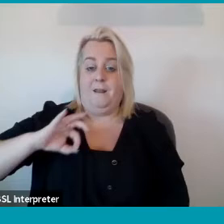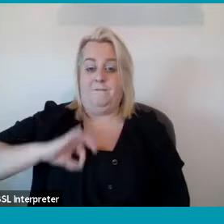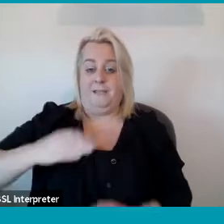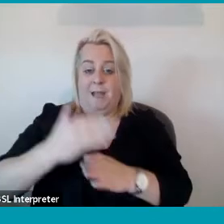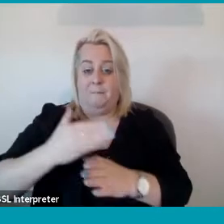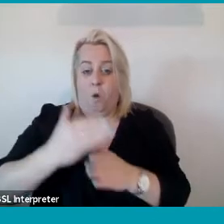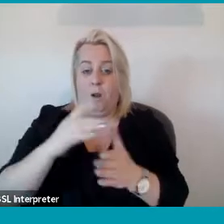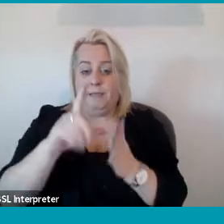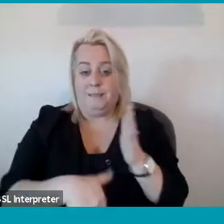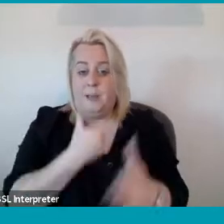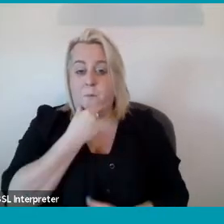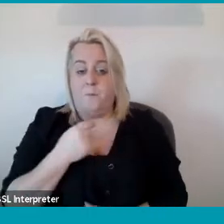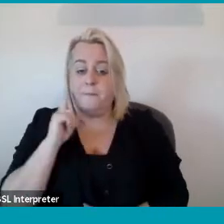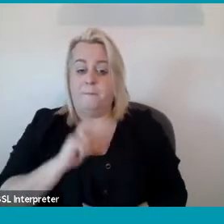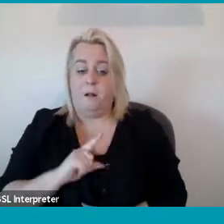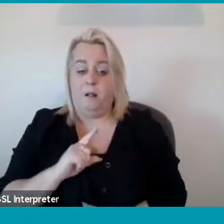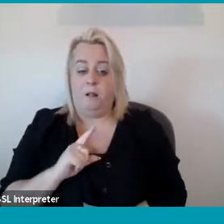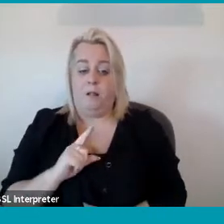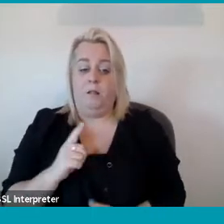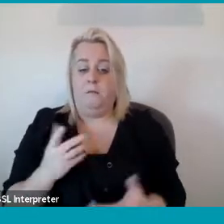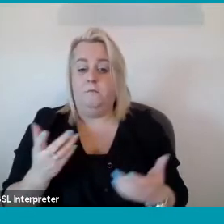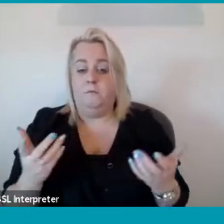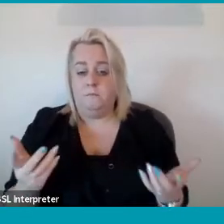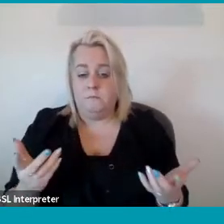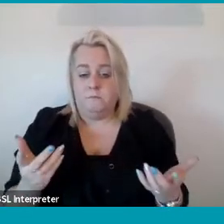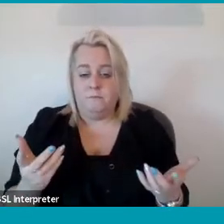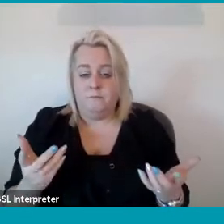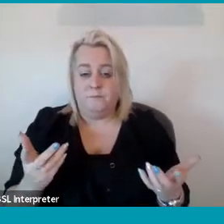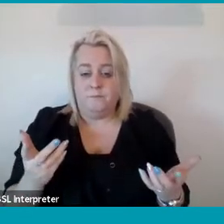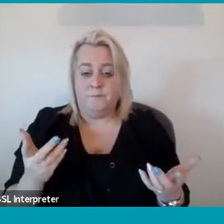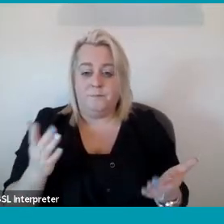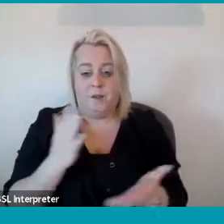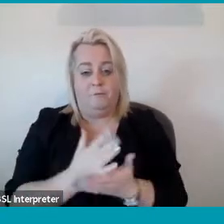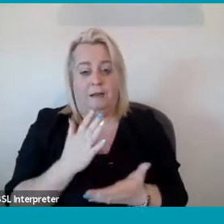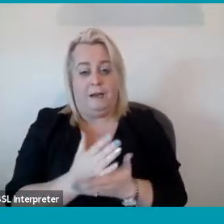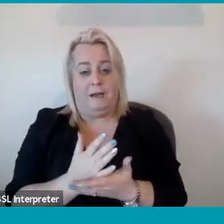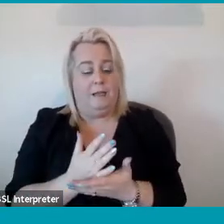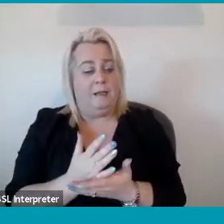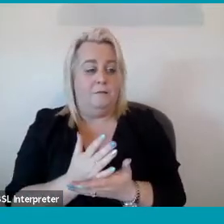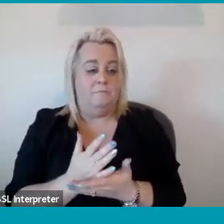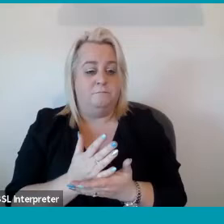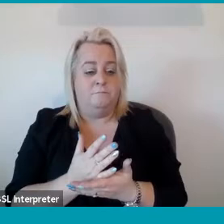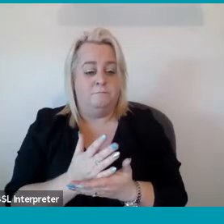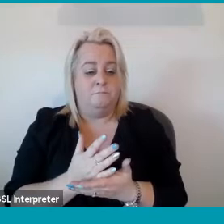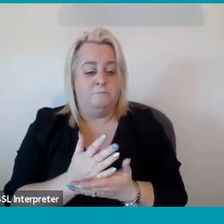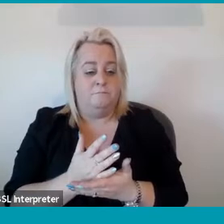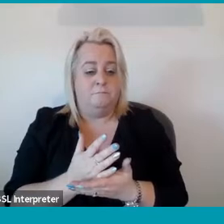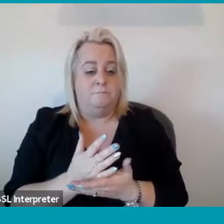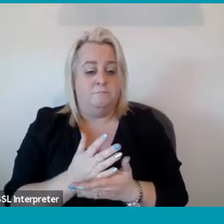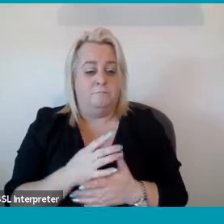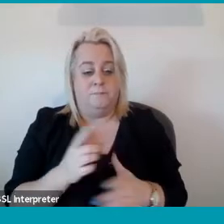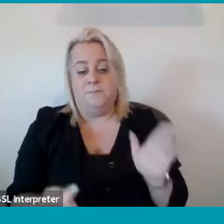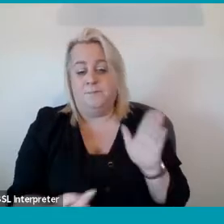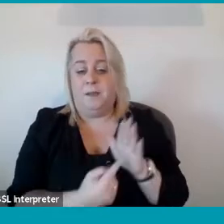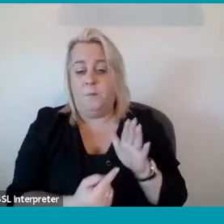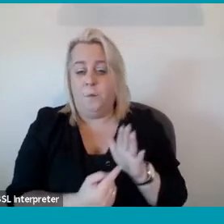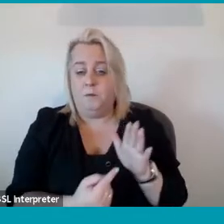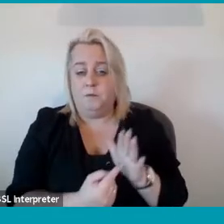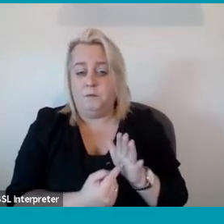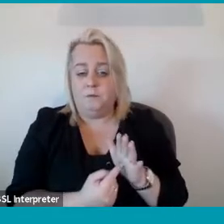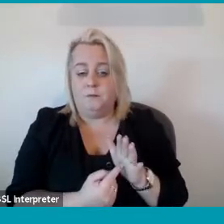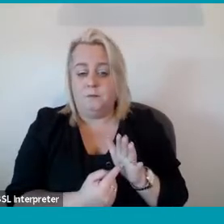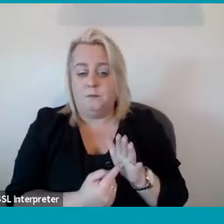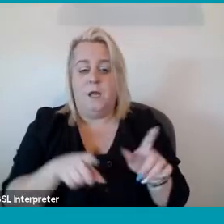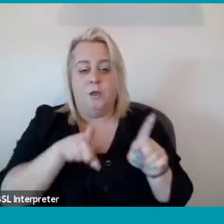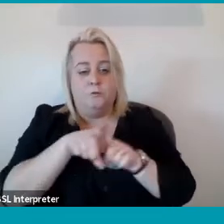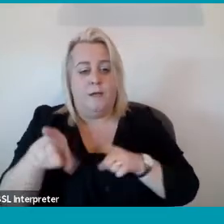people. And it might seem a given, and I'm assuming that to some extent I'm preaching to the converted on this call, because what we tend to find is